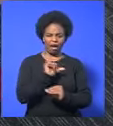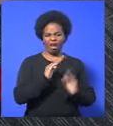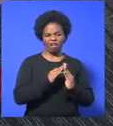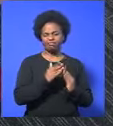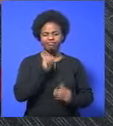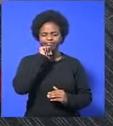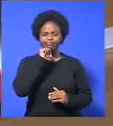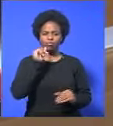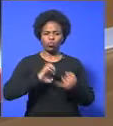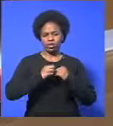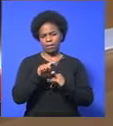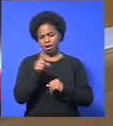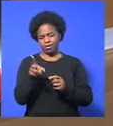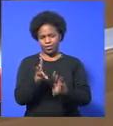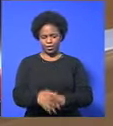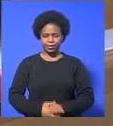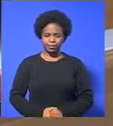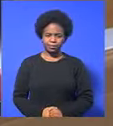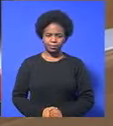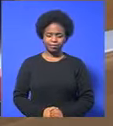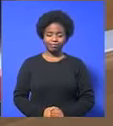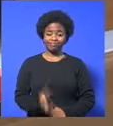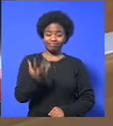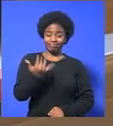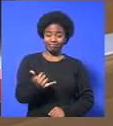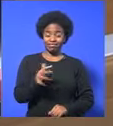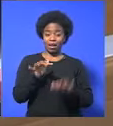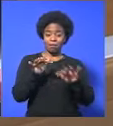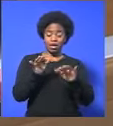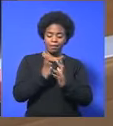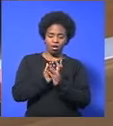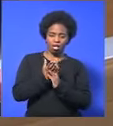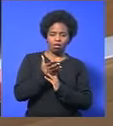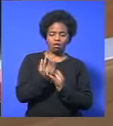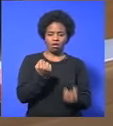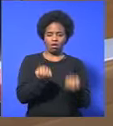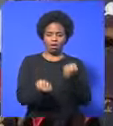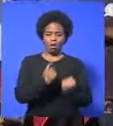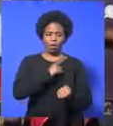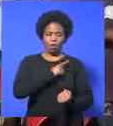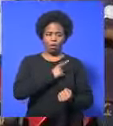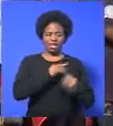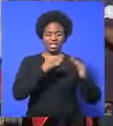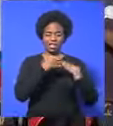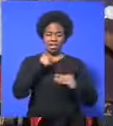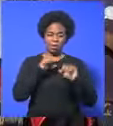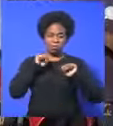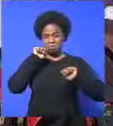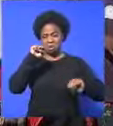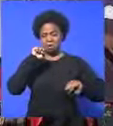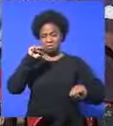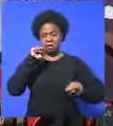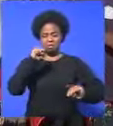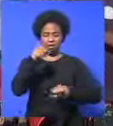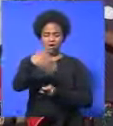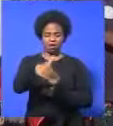make means. Only a handful of people were let into the courtroom for safety reasons, but a protest was held